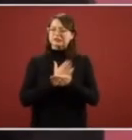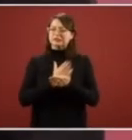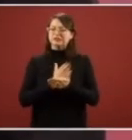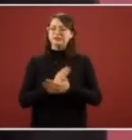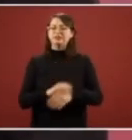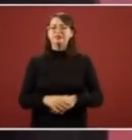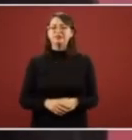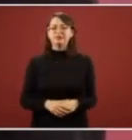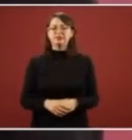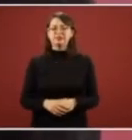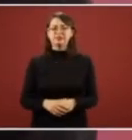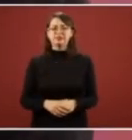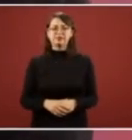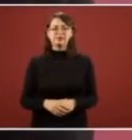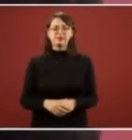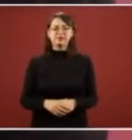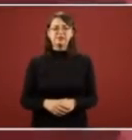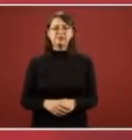Que se